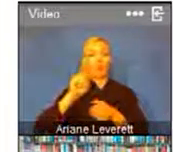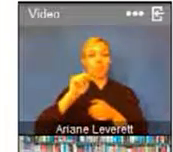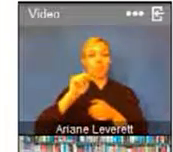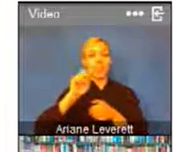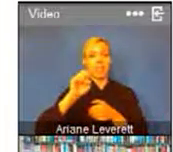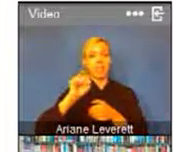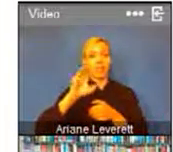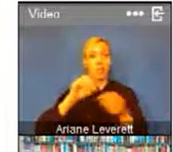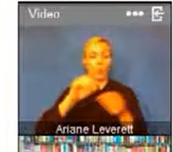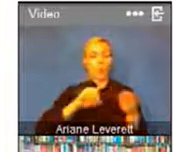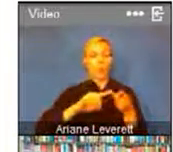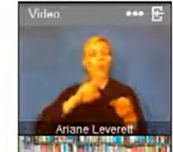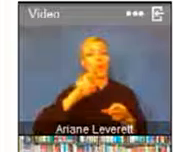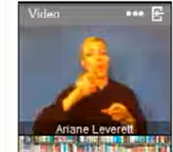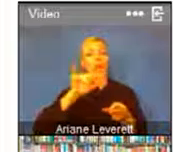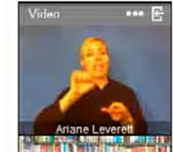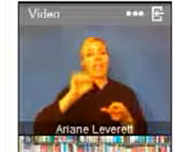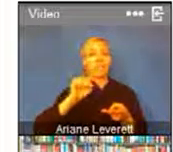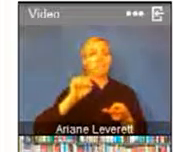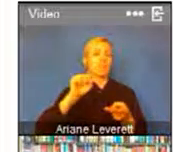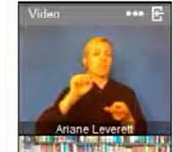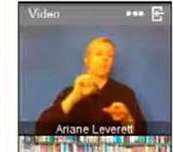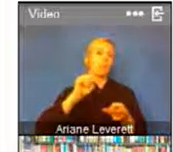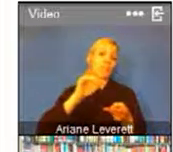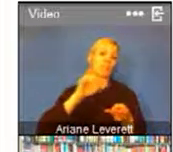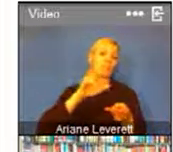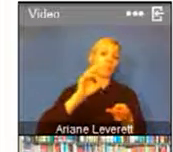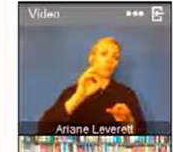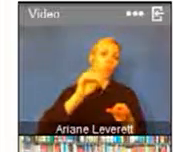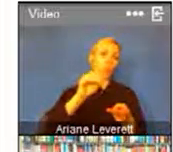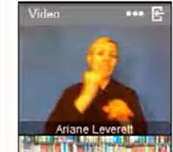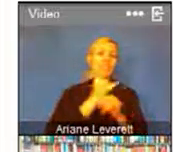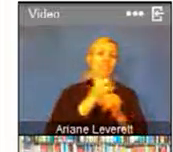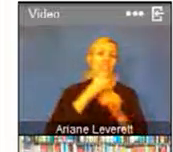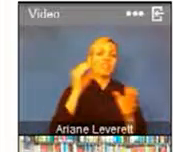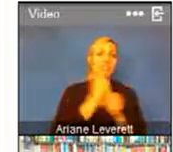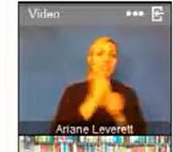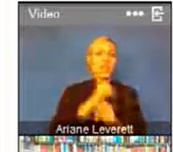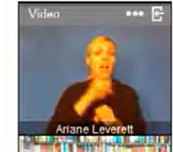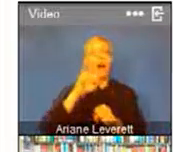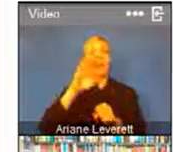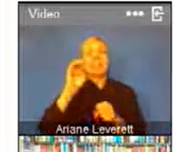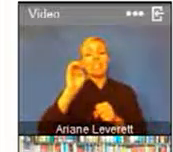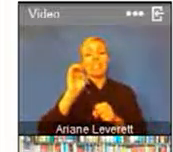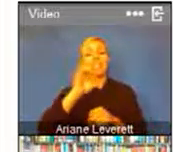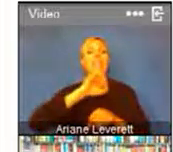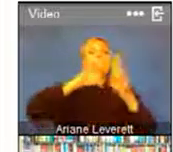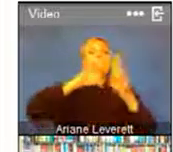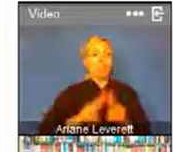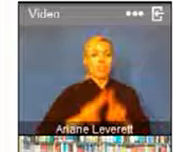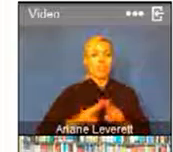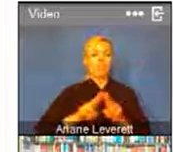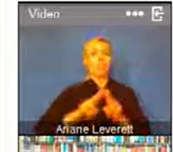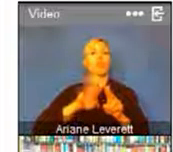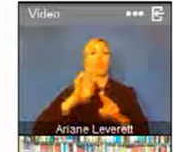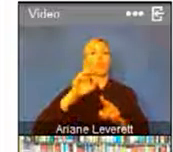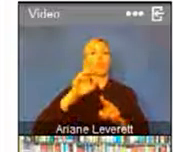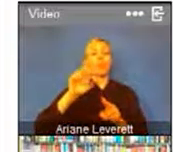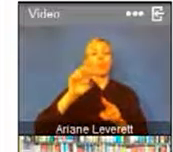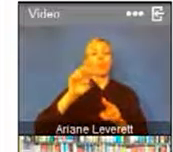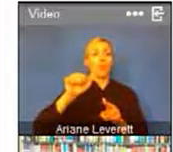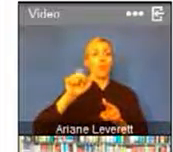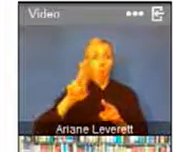Let me come to selected research activists and networks. From the bilateral organizations, you